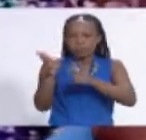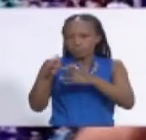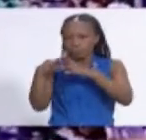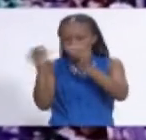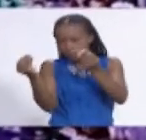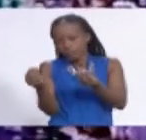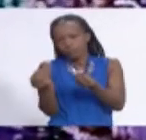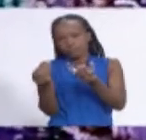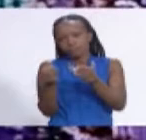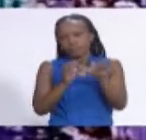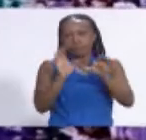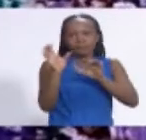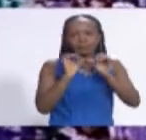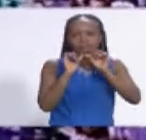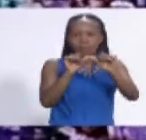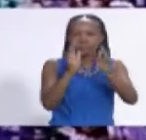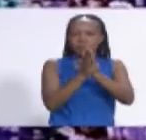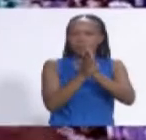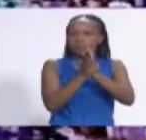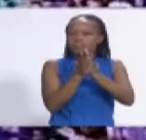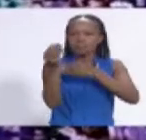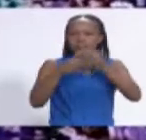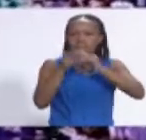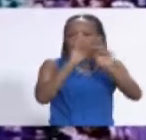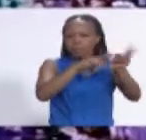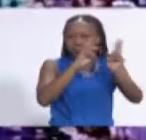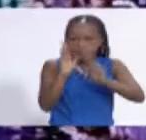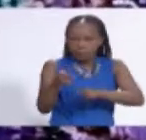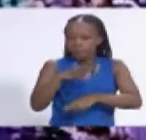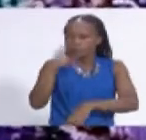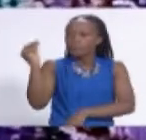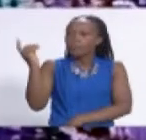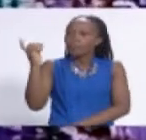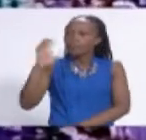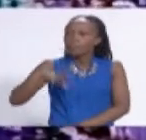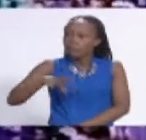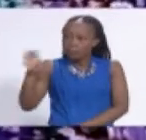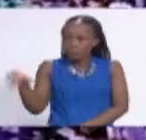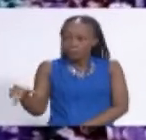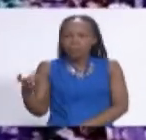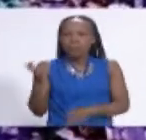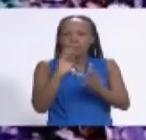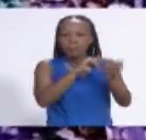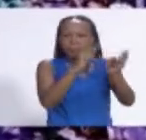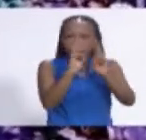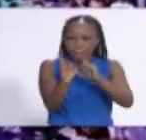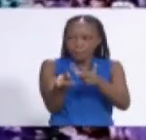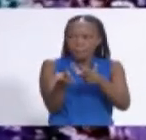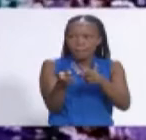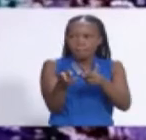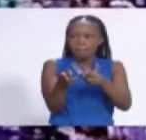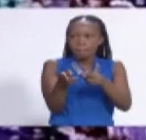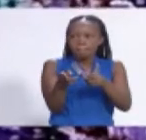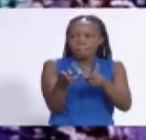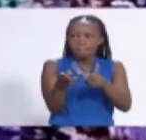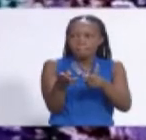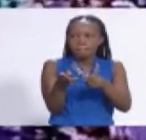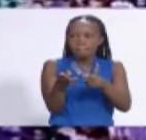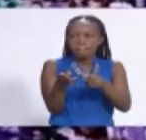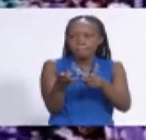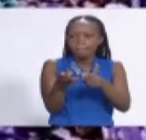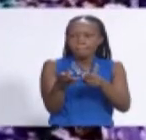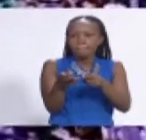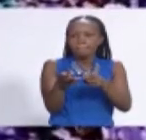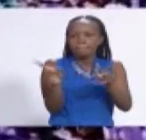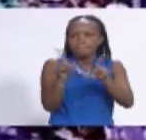carry out your business normally. Go to the shopping center normally. And there is no cause for alarm. So I